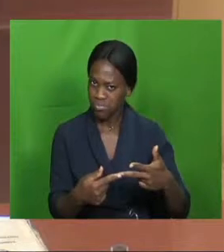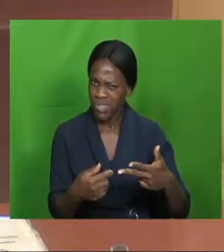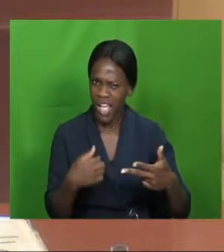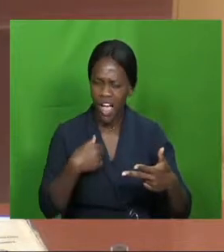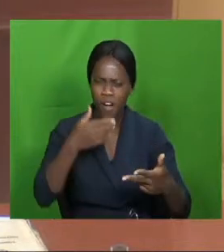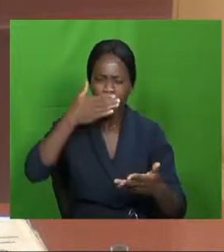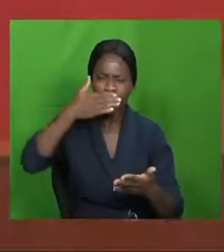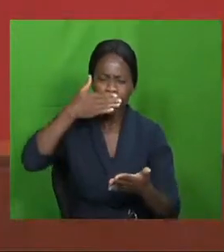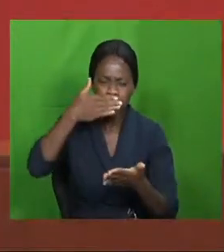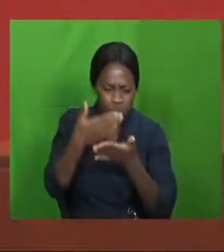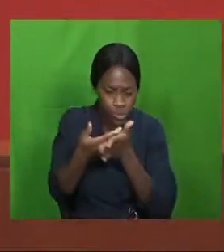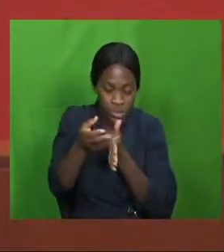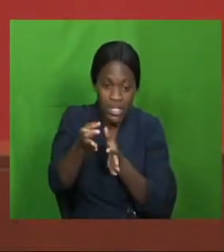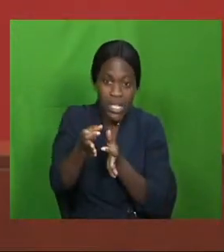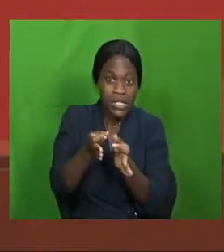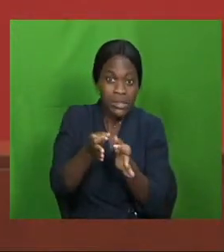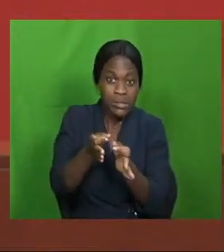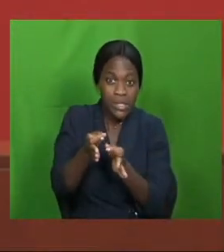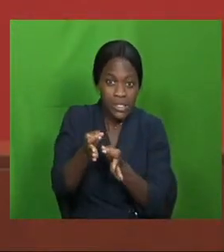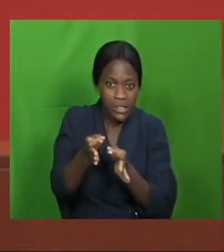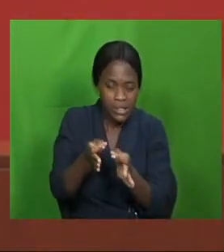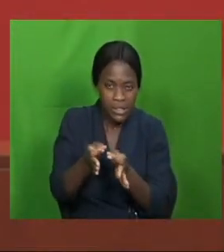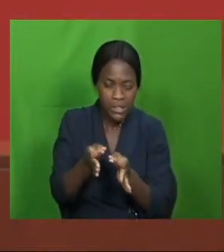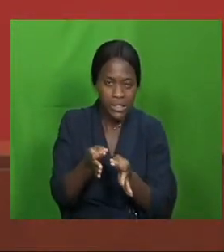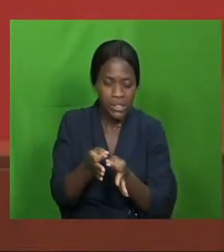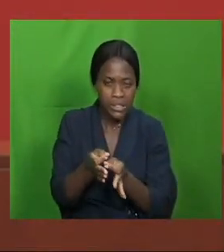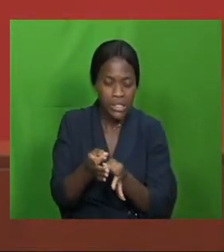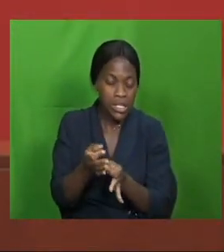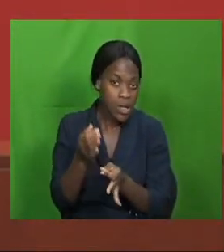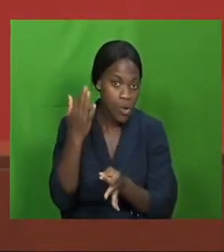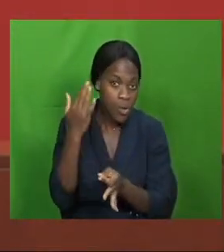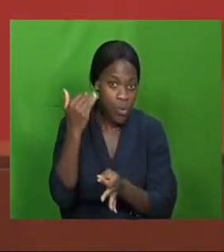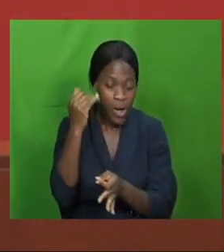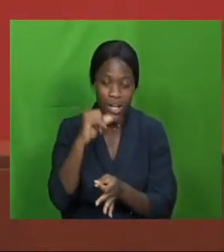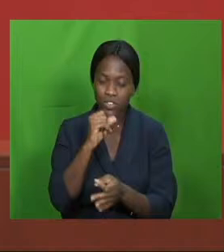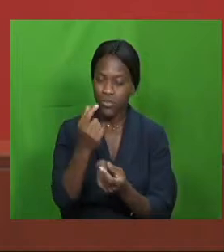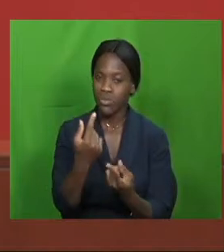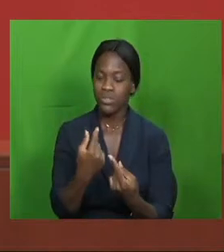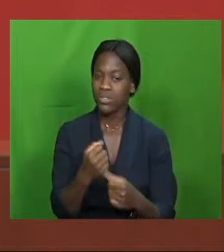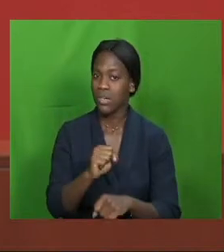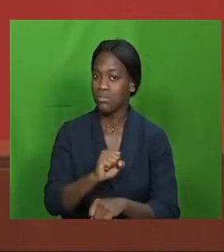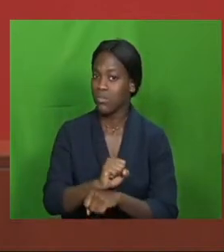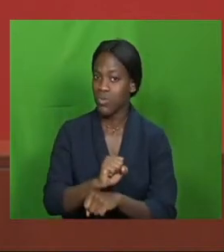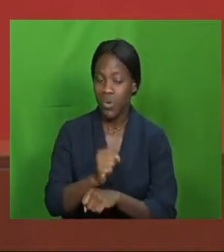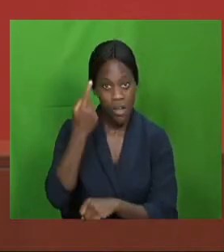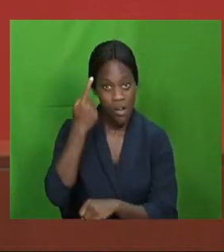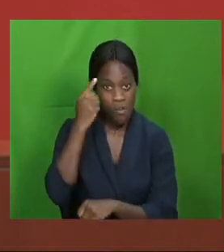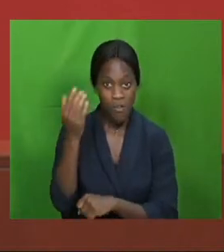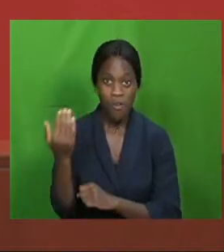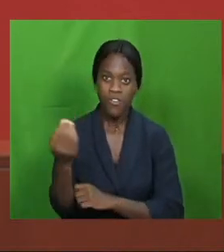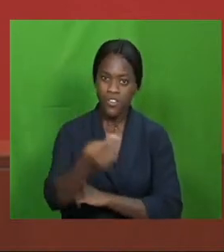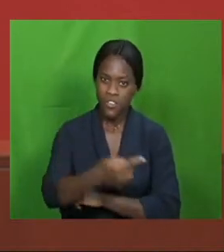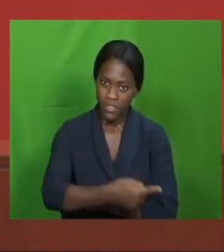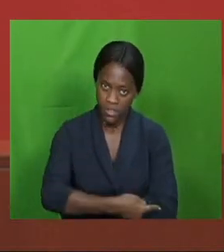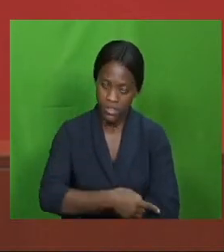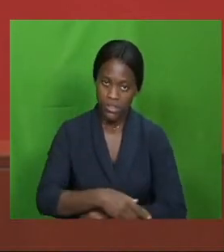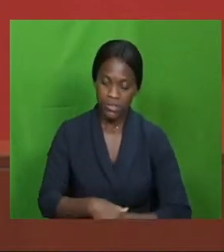reasonable explanations for so absent themselves from those sittings of Parliament.